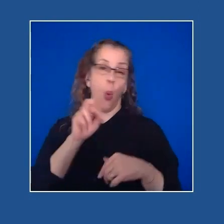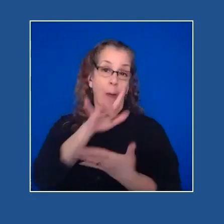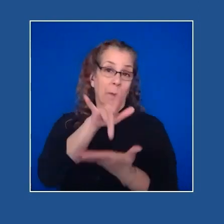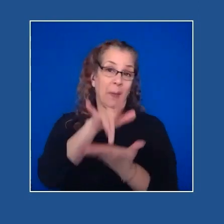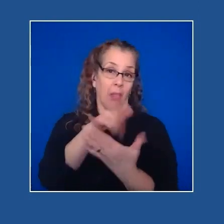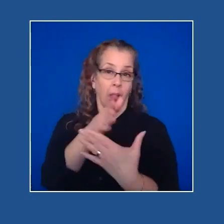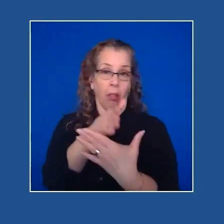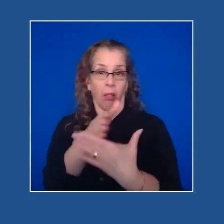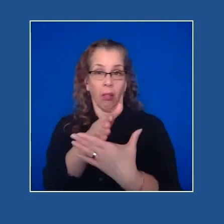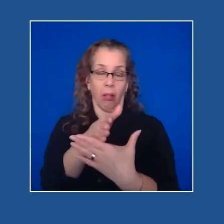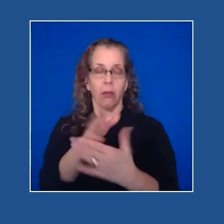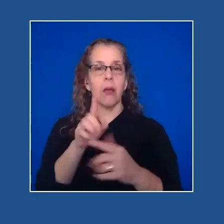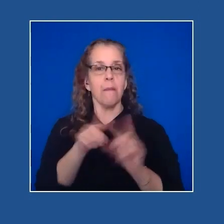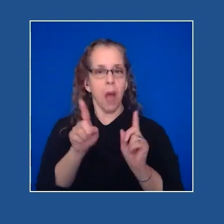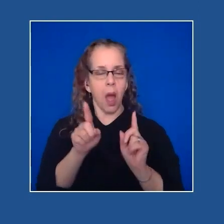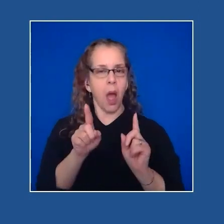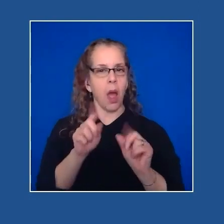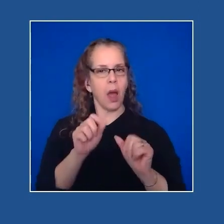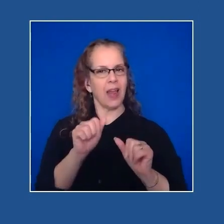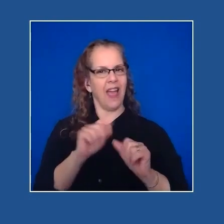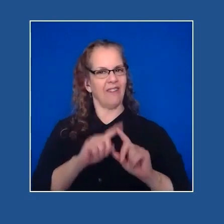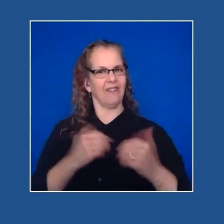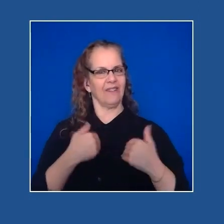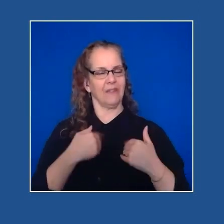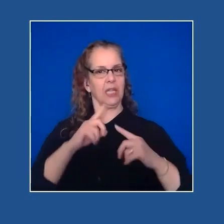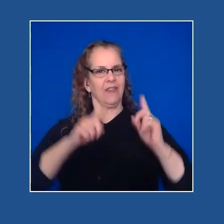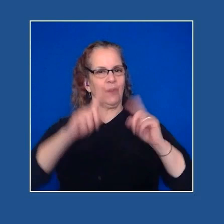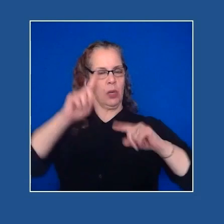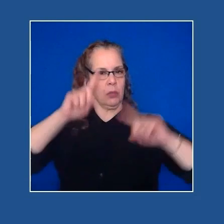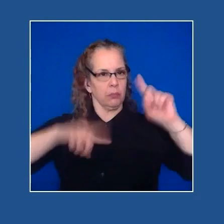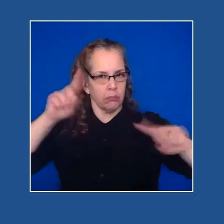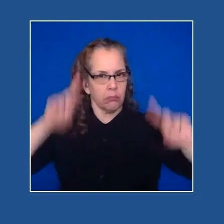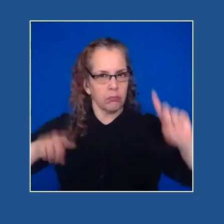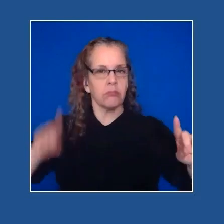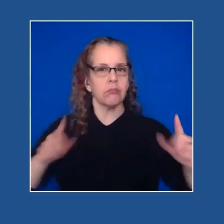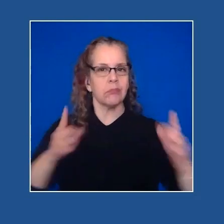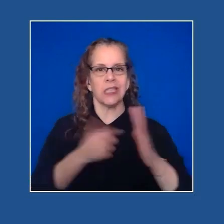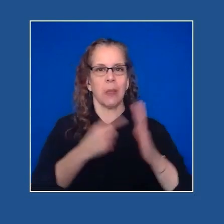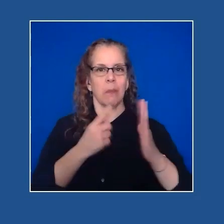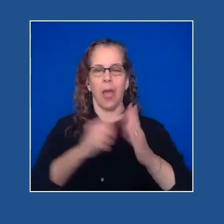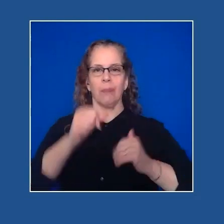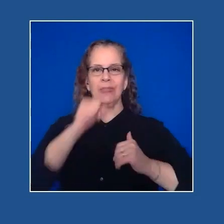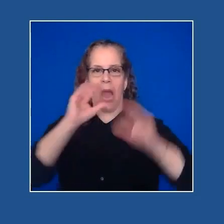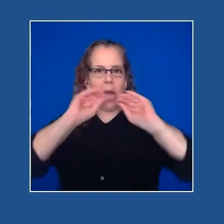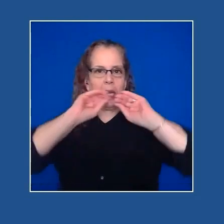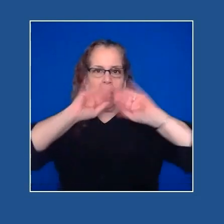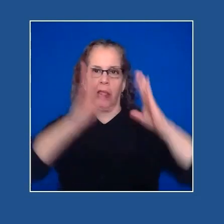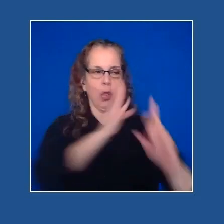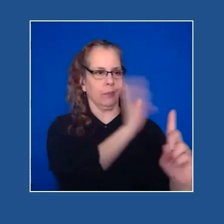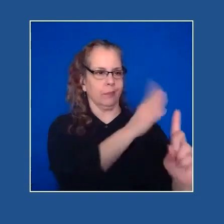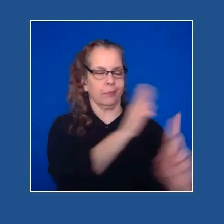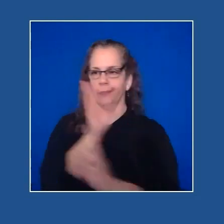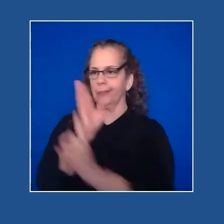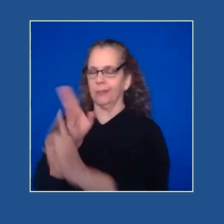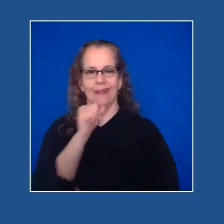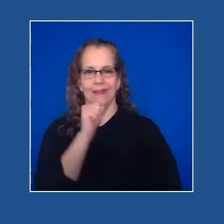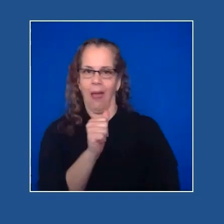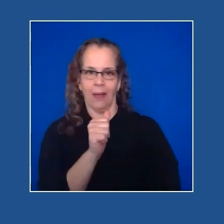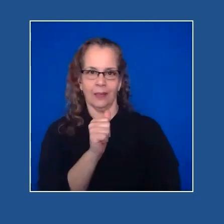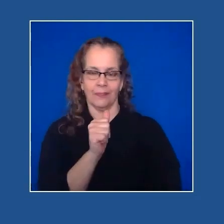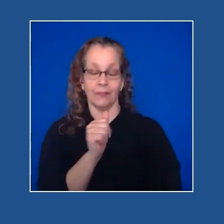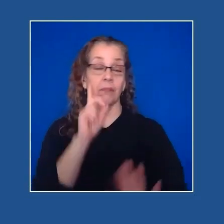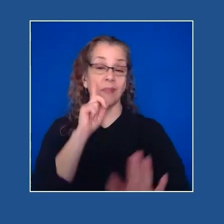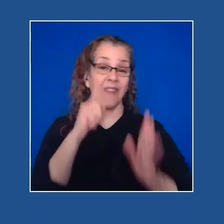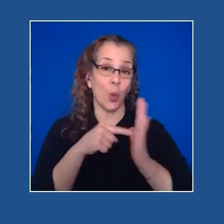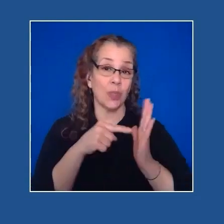different facets of suicidal thinking might actually be less coherent and more distinct than we originally assumed. So, for example, the